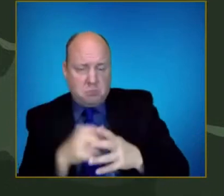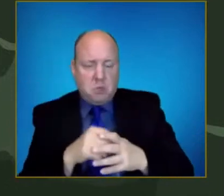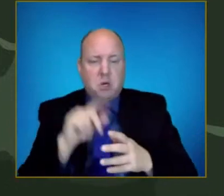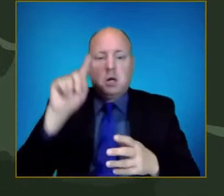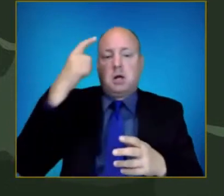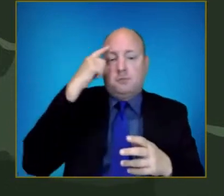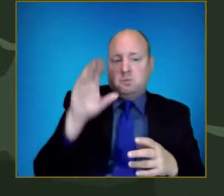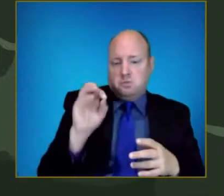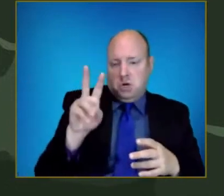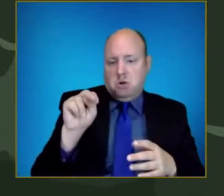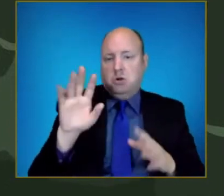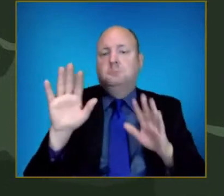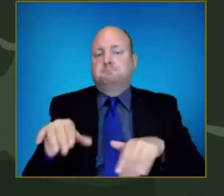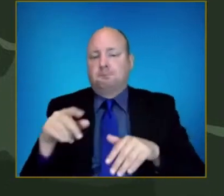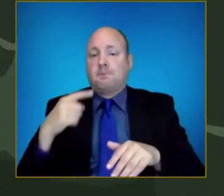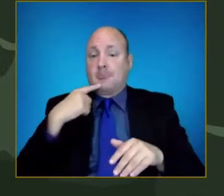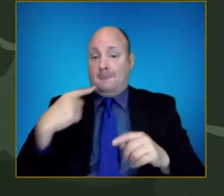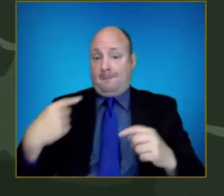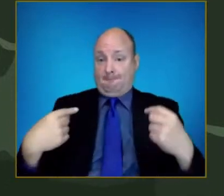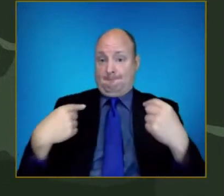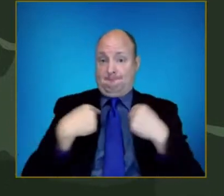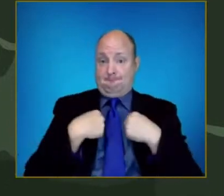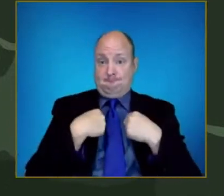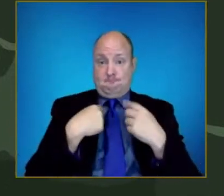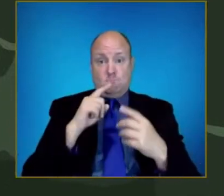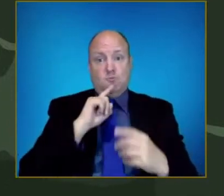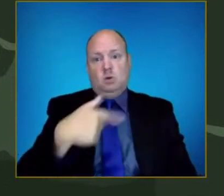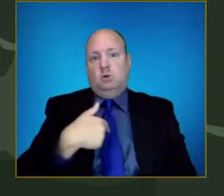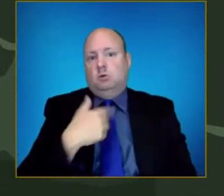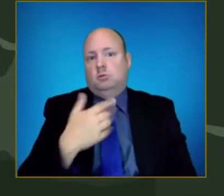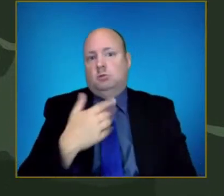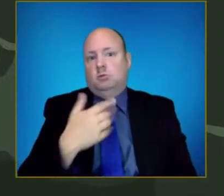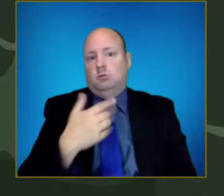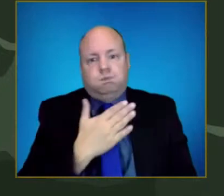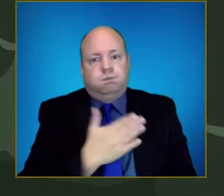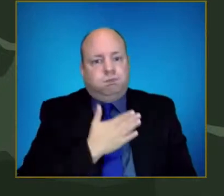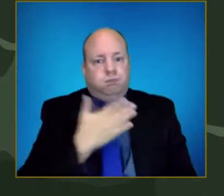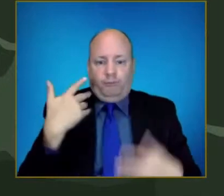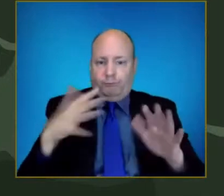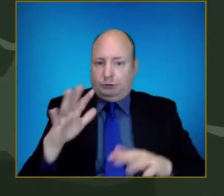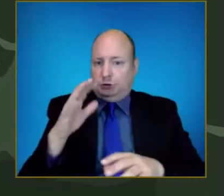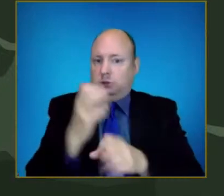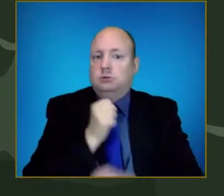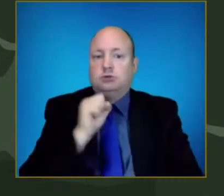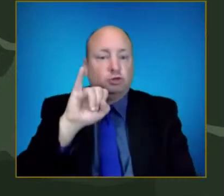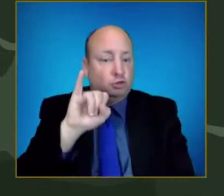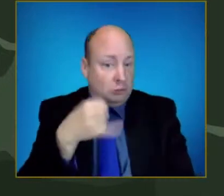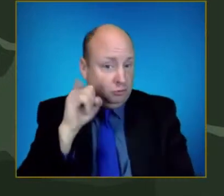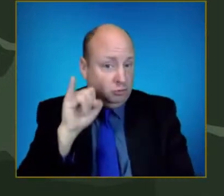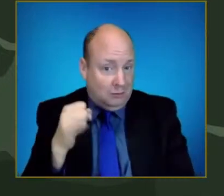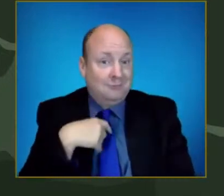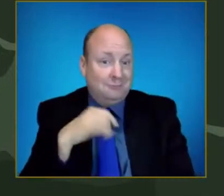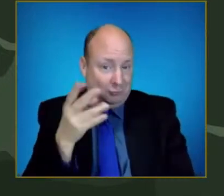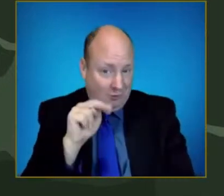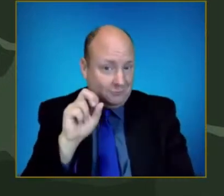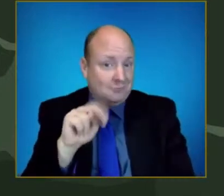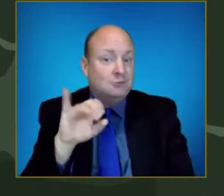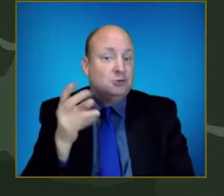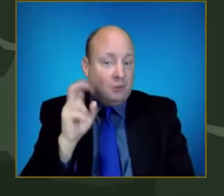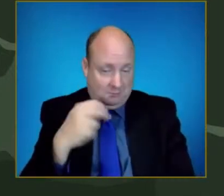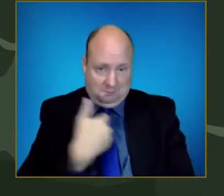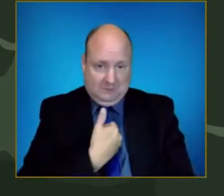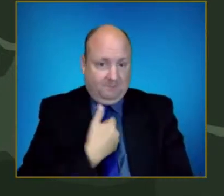received the J&J vaccine. And I am seeing and hearing at the national